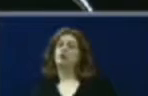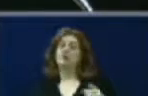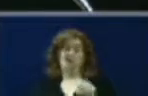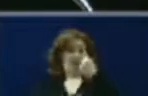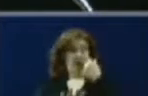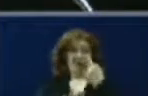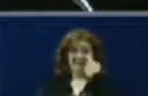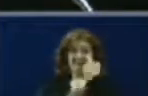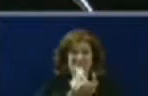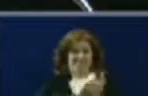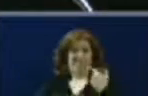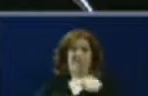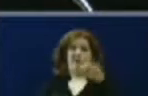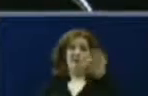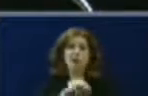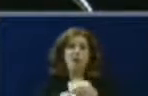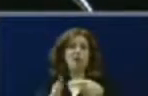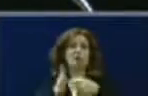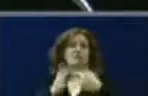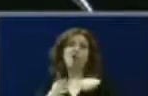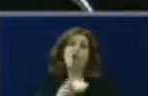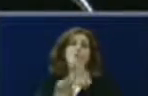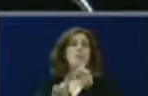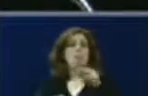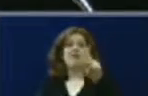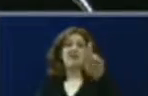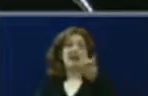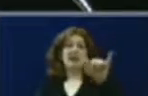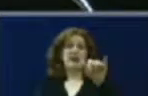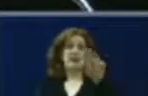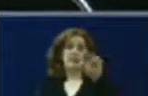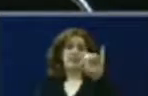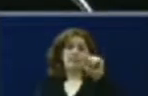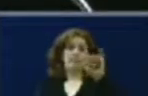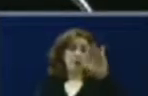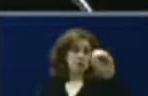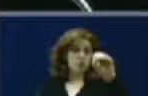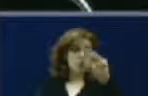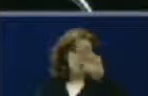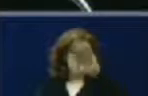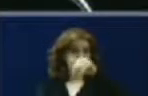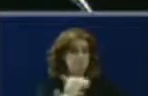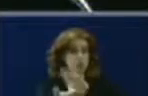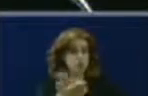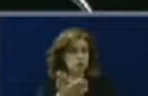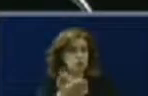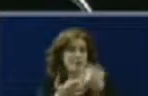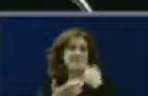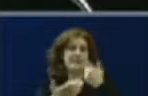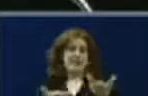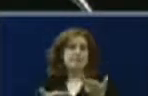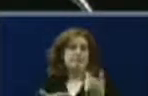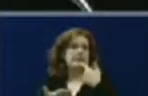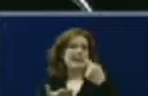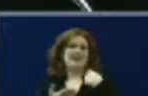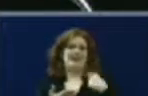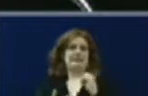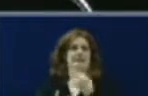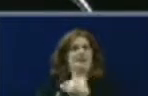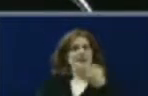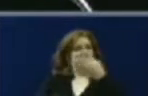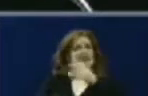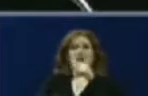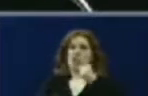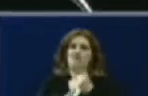just prior to our vote, we were shown the report from Kennedy Metro Middle that basically substantiated that we had some in staff there that were